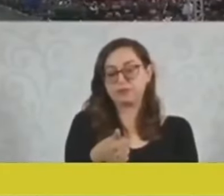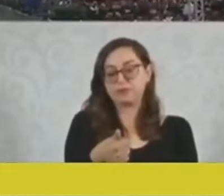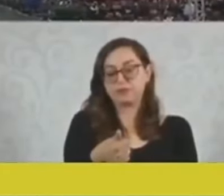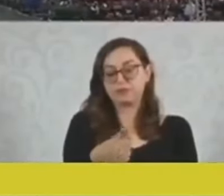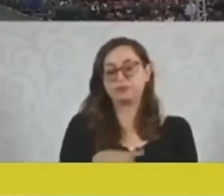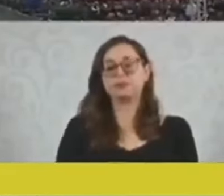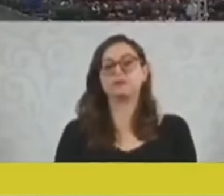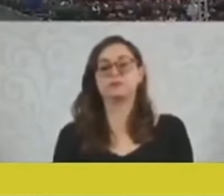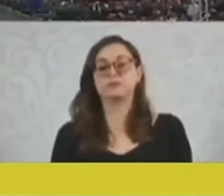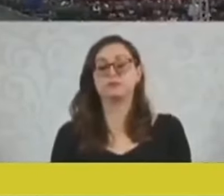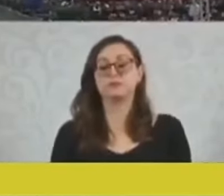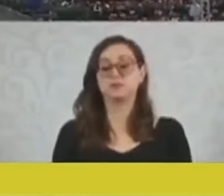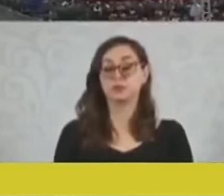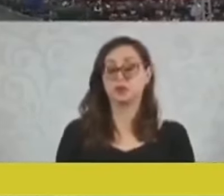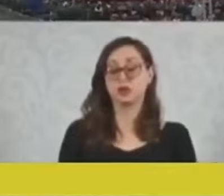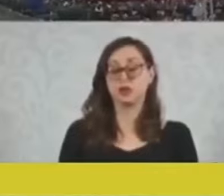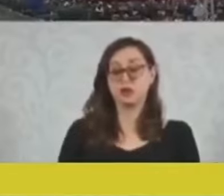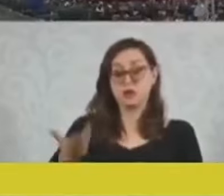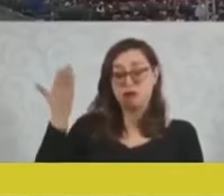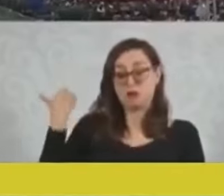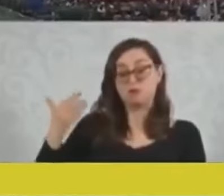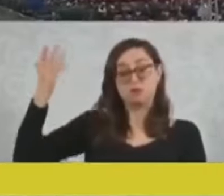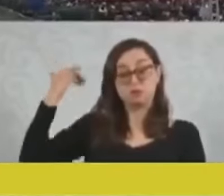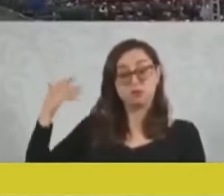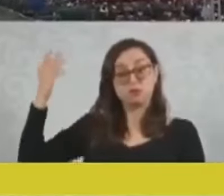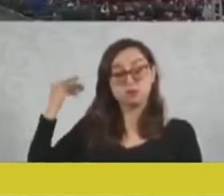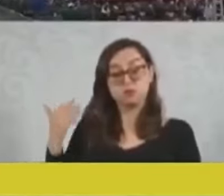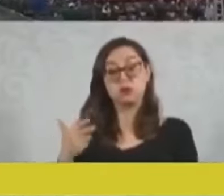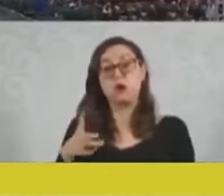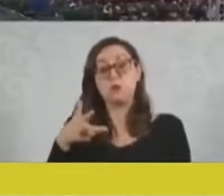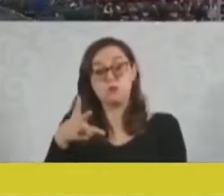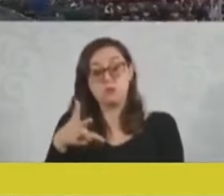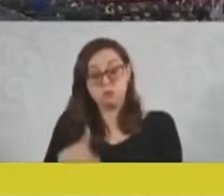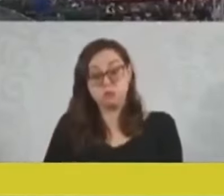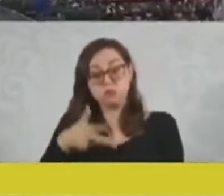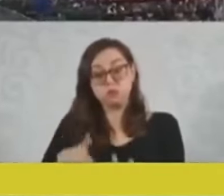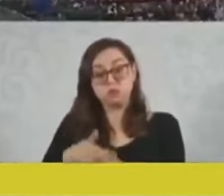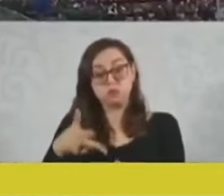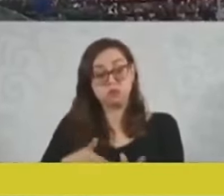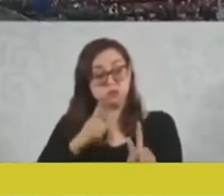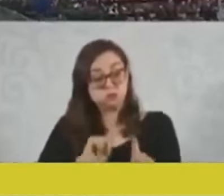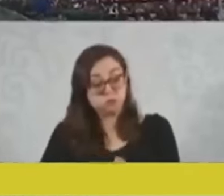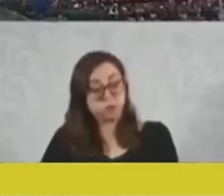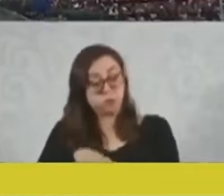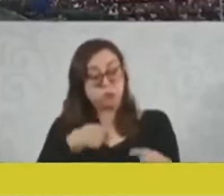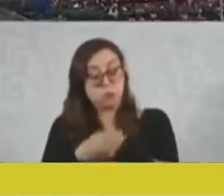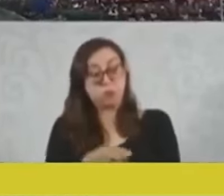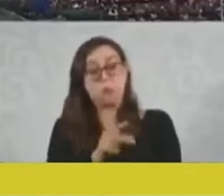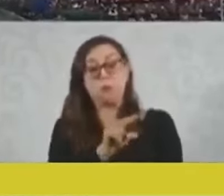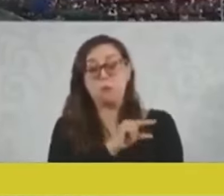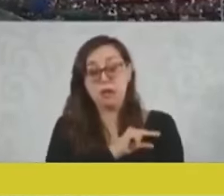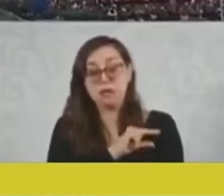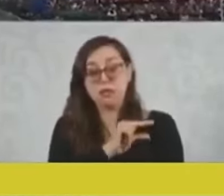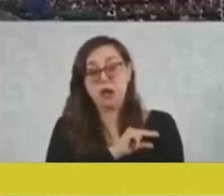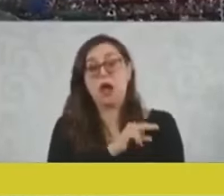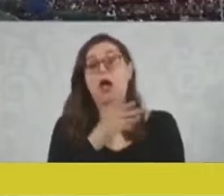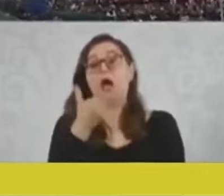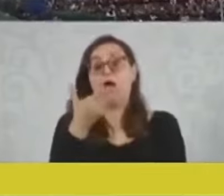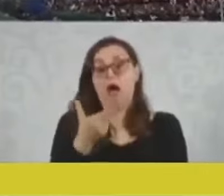trains that happened in the past, we recovered trains, Maya, and the